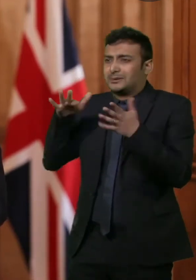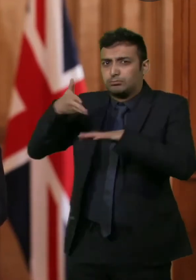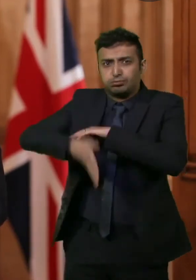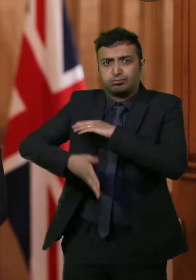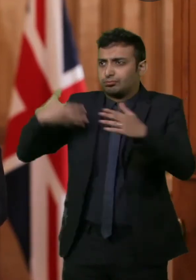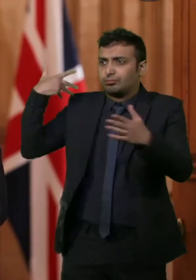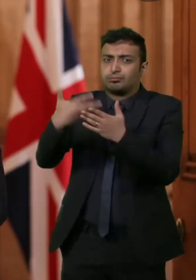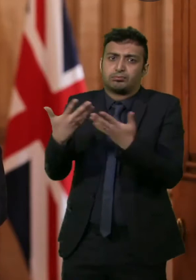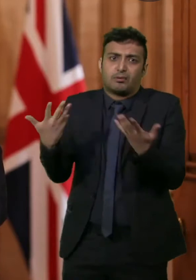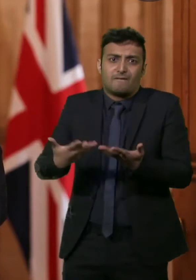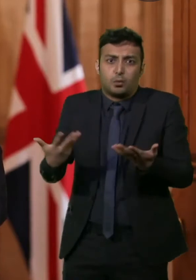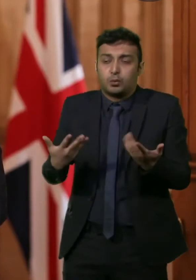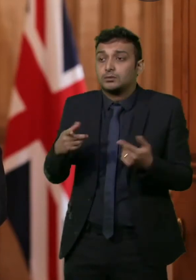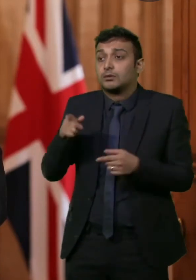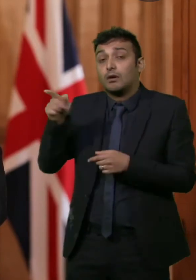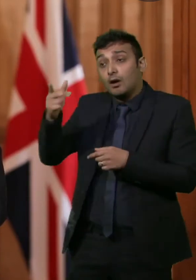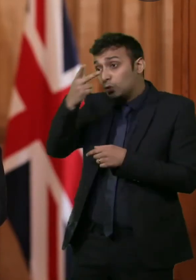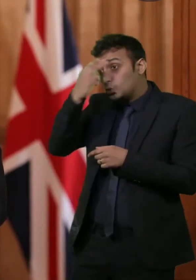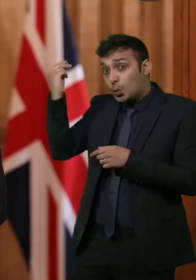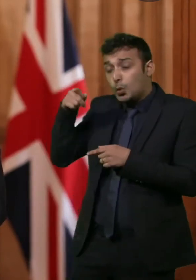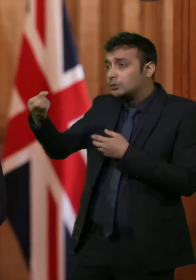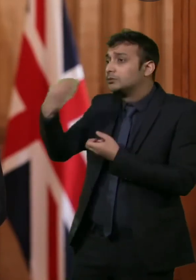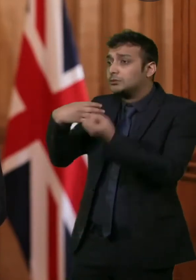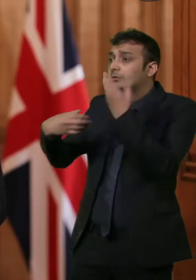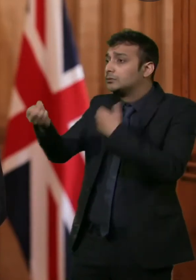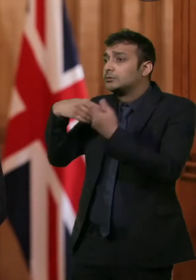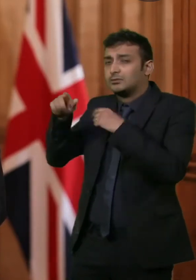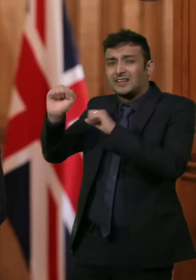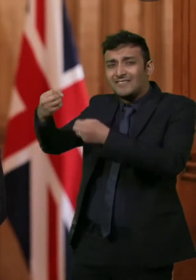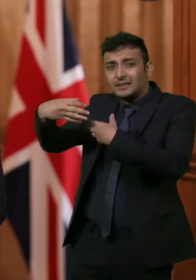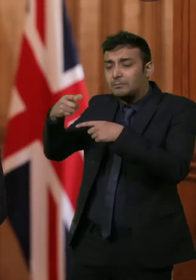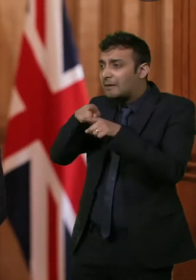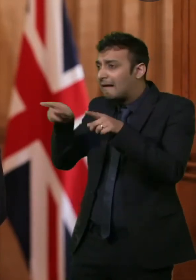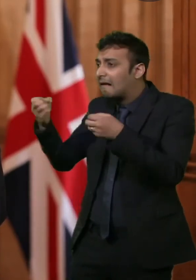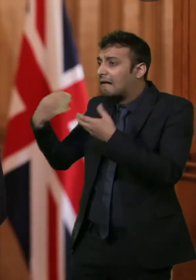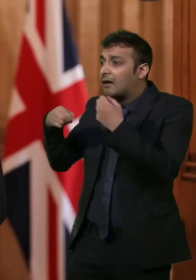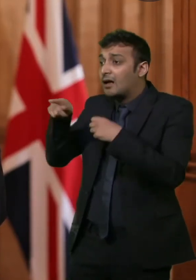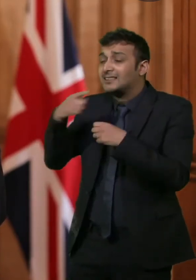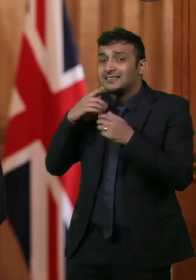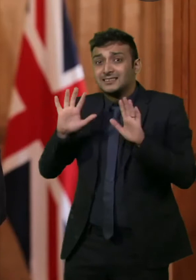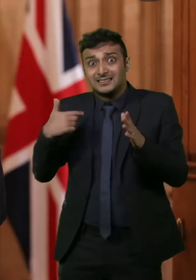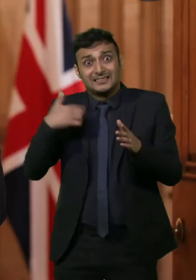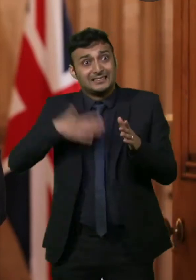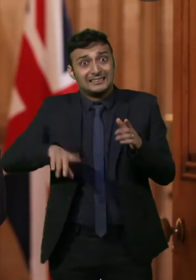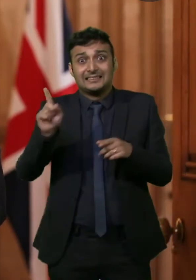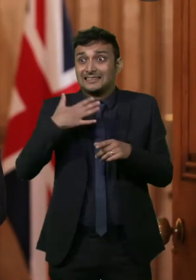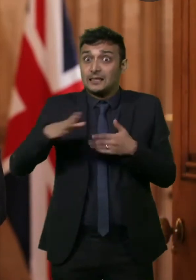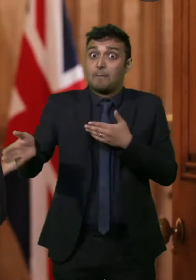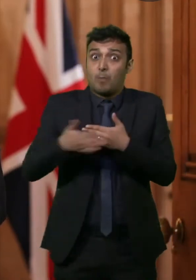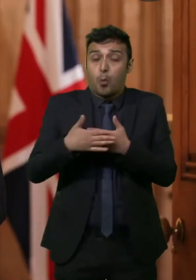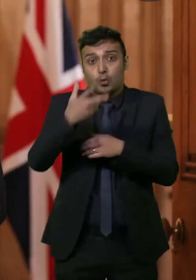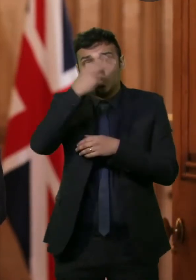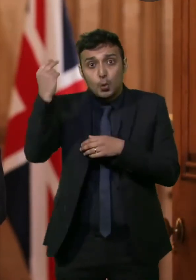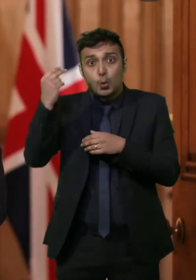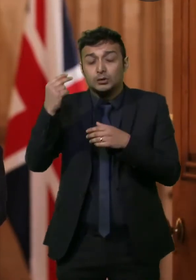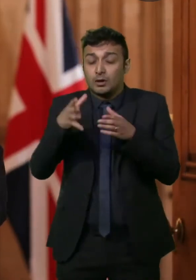want to see is more nurses to help them on the wards, to help them cope with the pandemic and